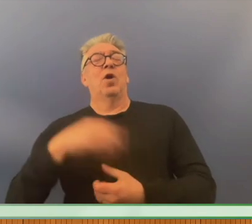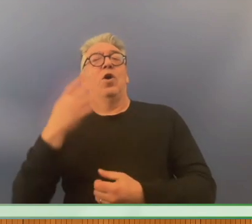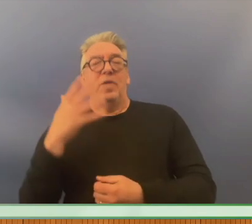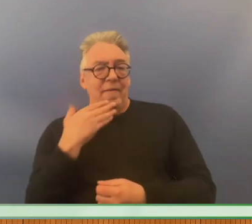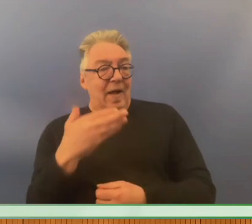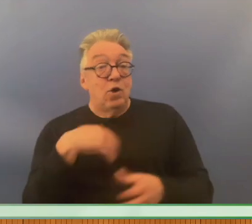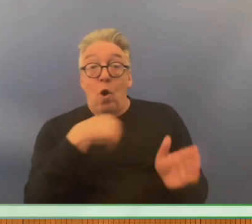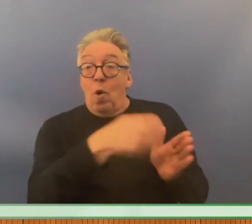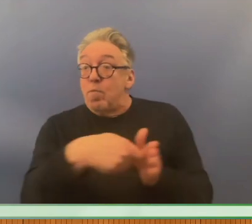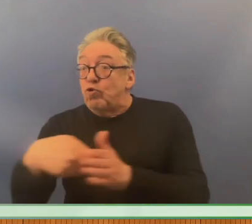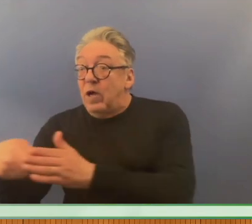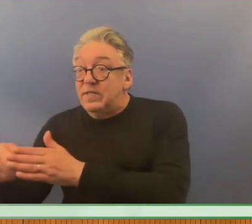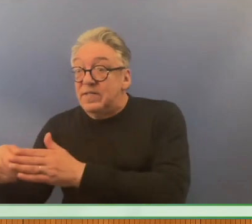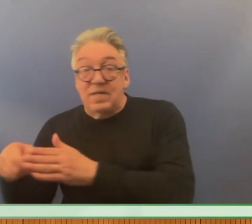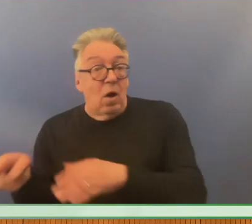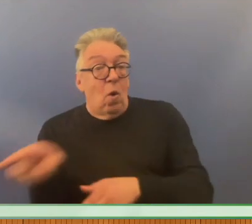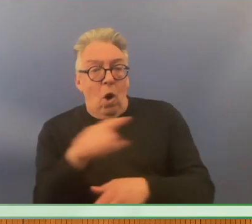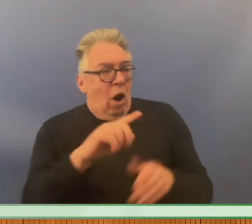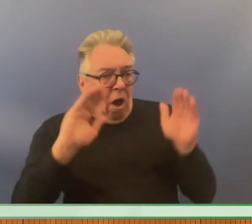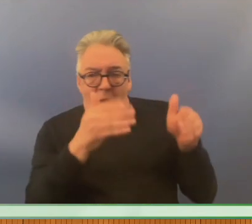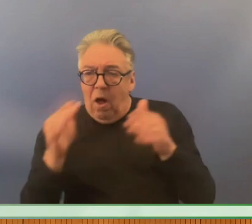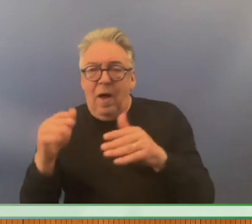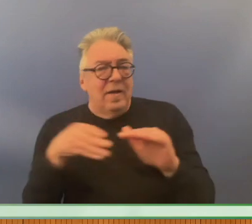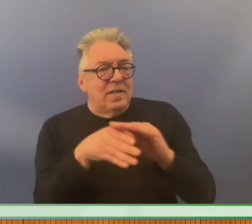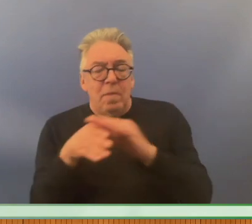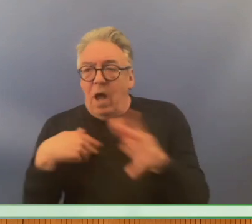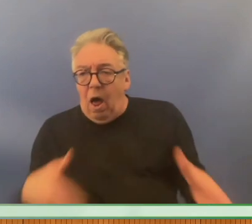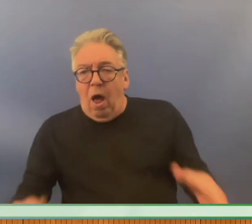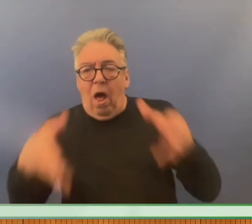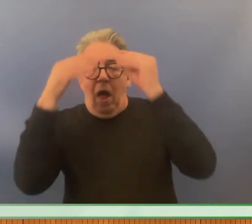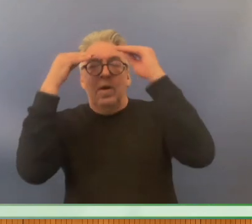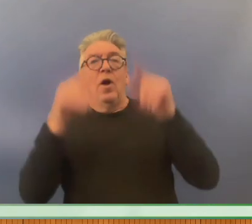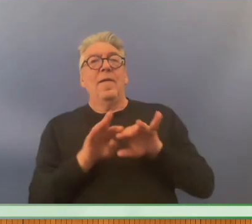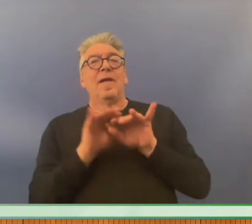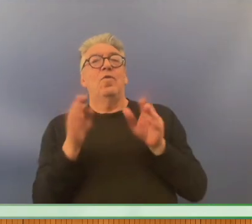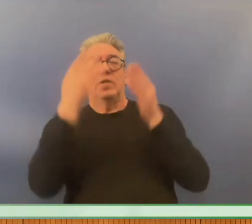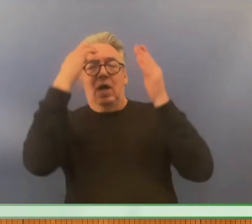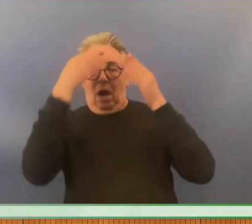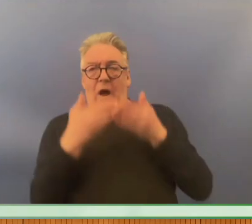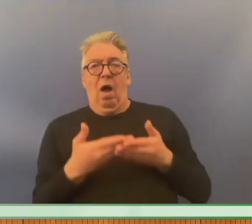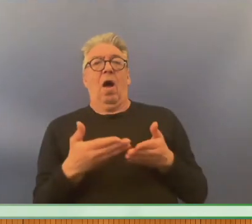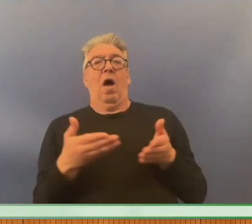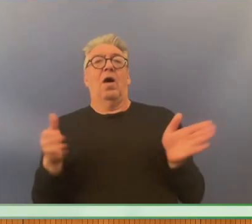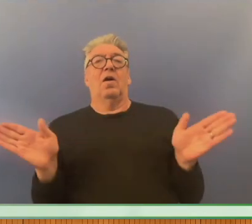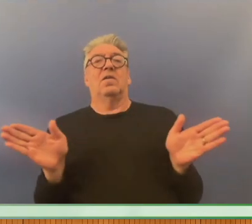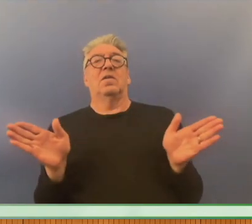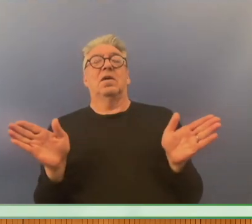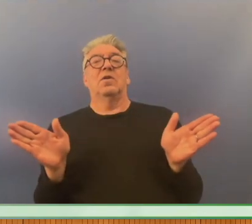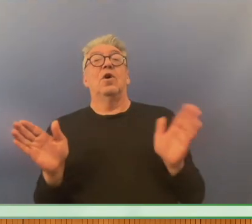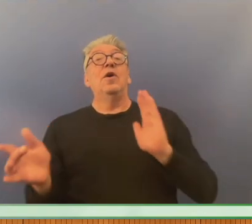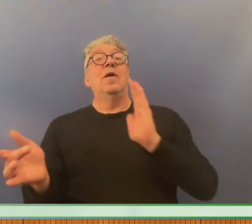emphasize on accessibility, which helps to make technology that will benefit everyone.